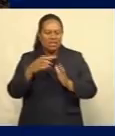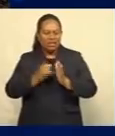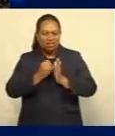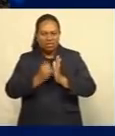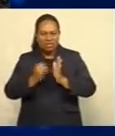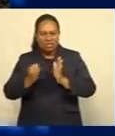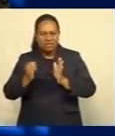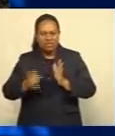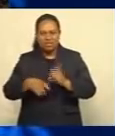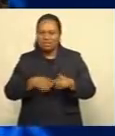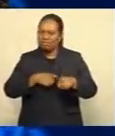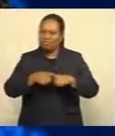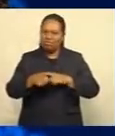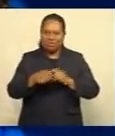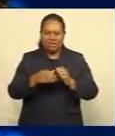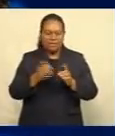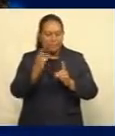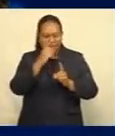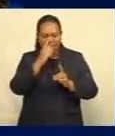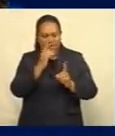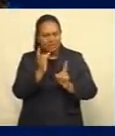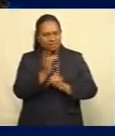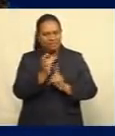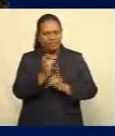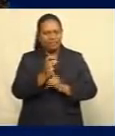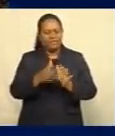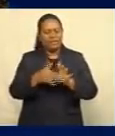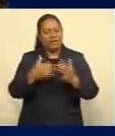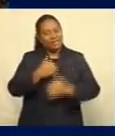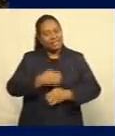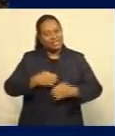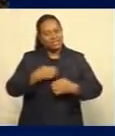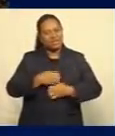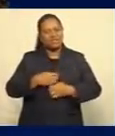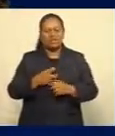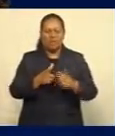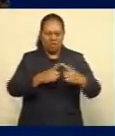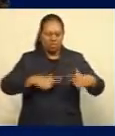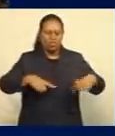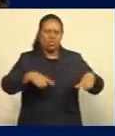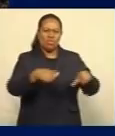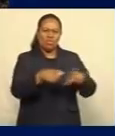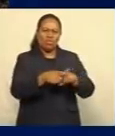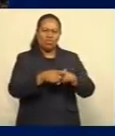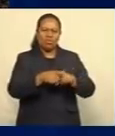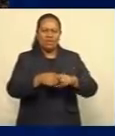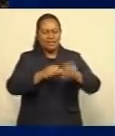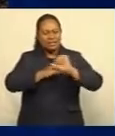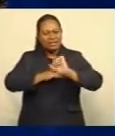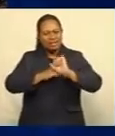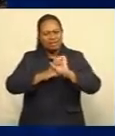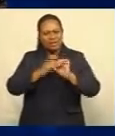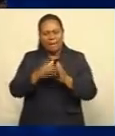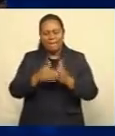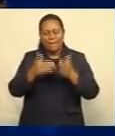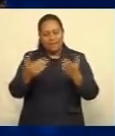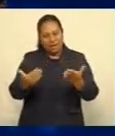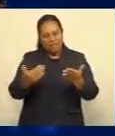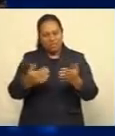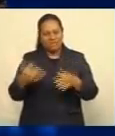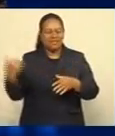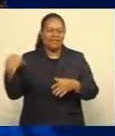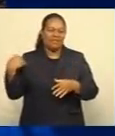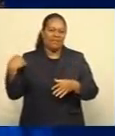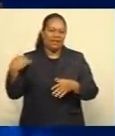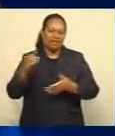people remains paramount. While resorts have been enjoying the Love Our Locals campaign, the recent cases will affect their business. Felipe